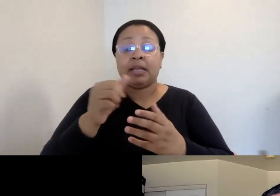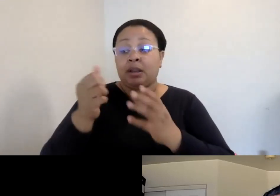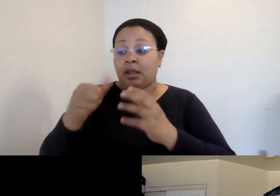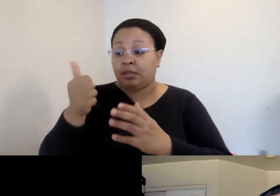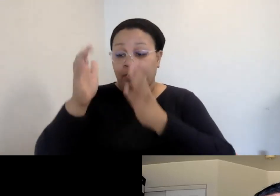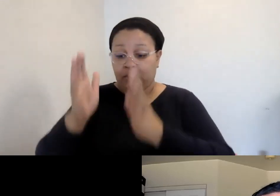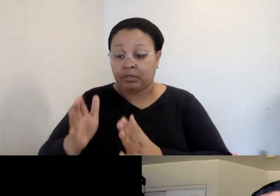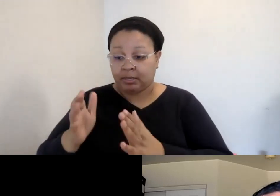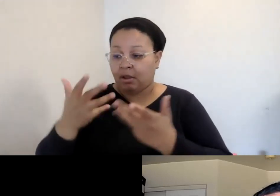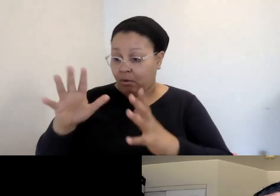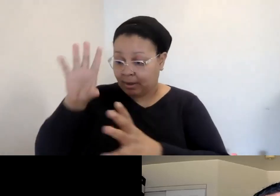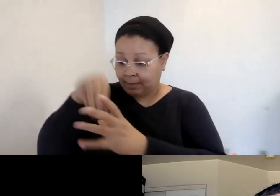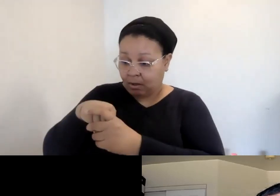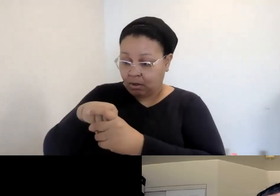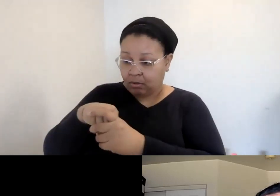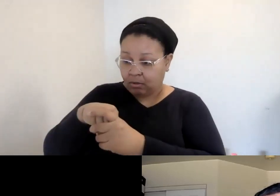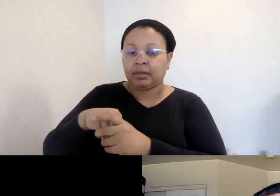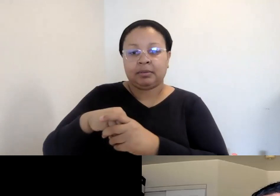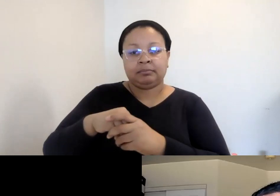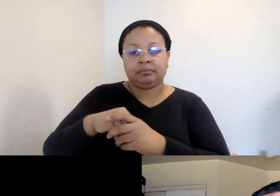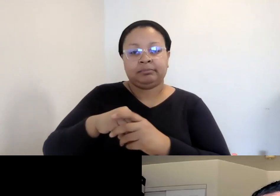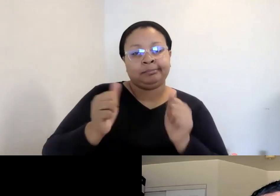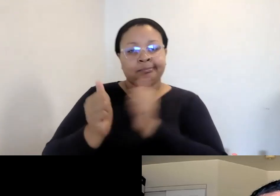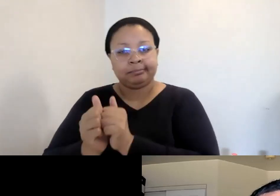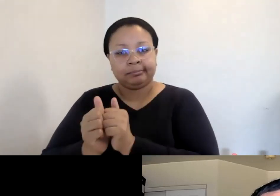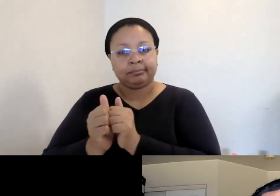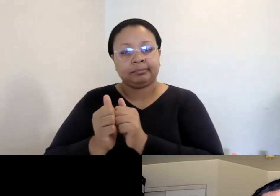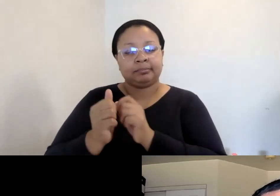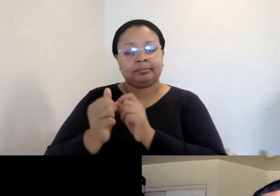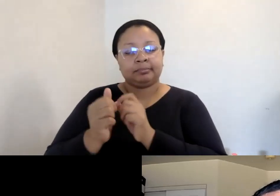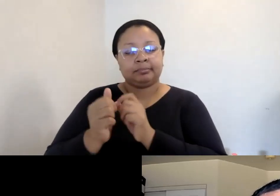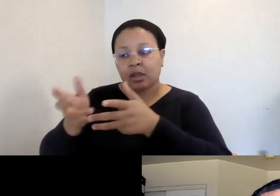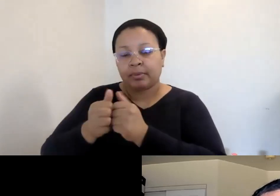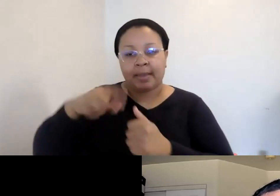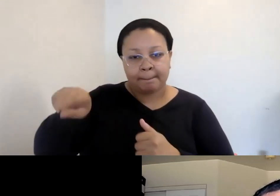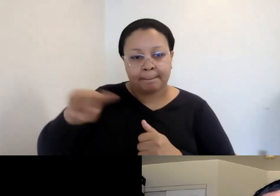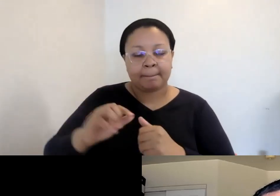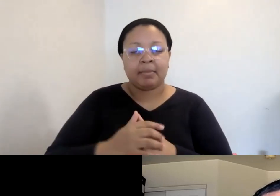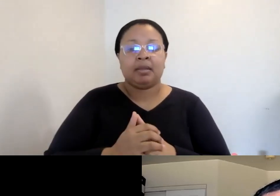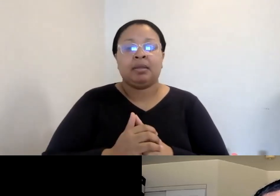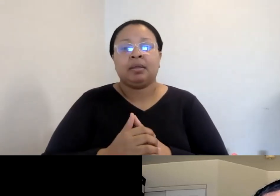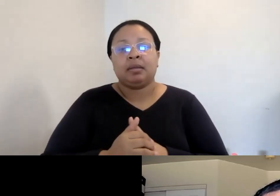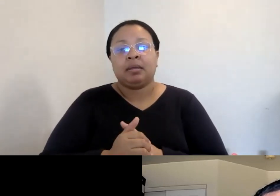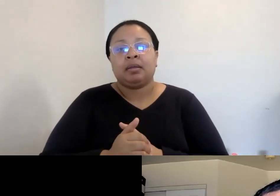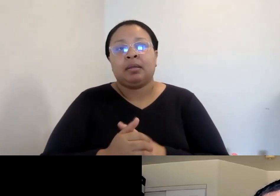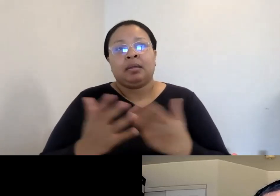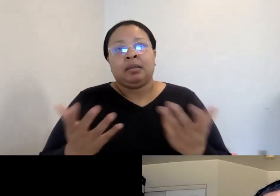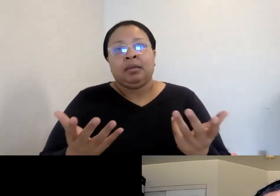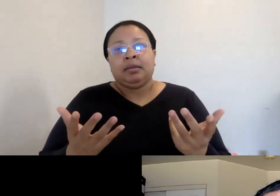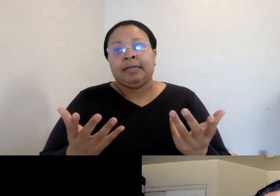in, or a group that's already a part of that realm of advocacy that you want to be a part of. You